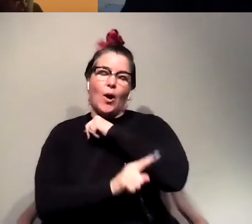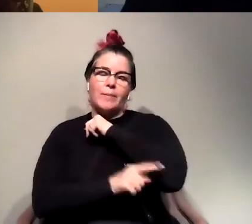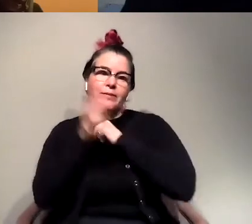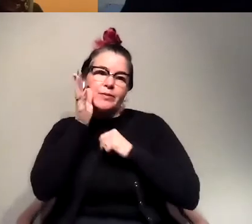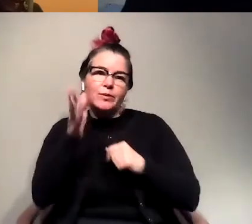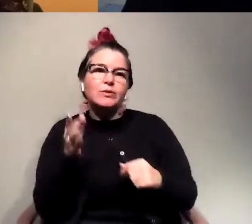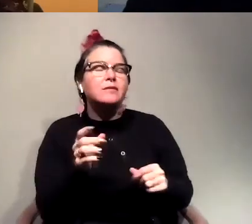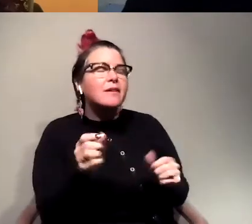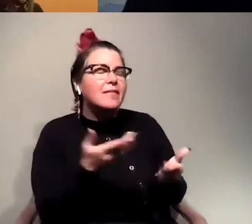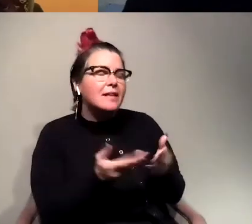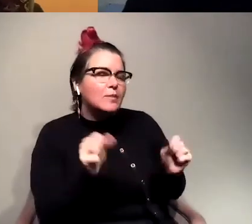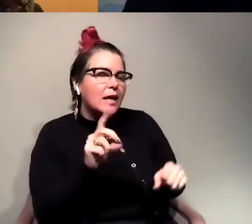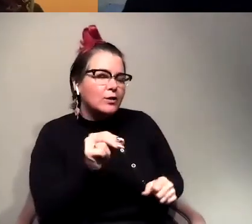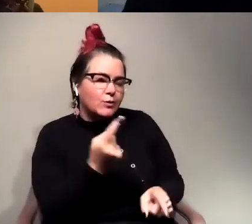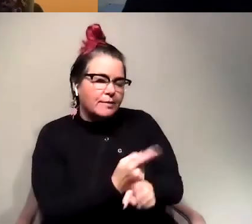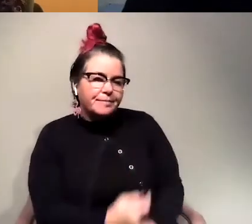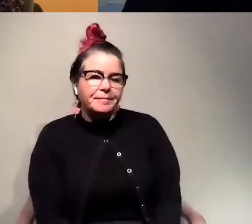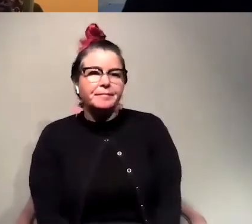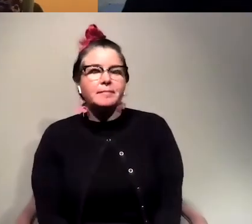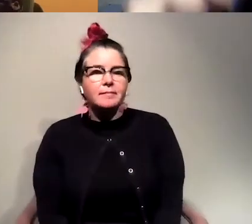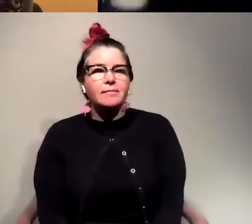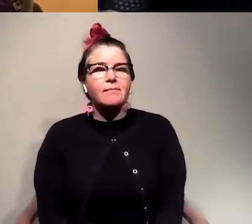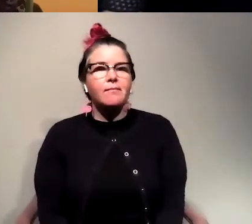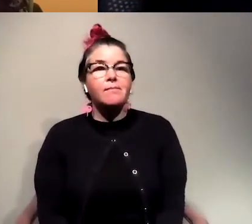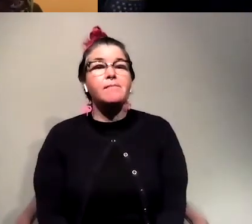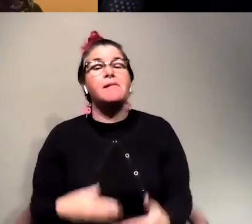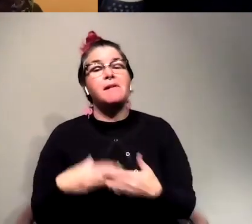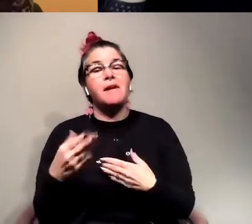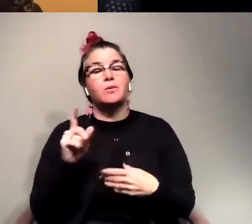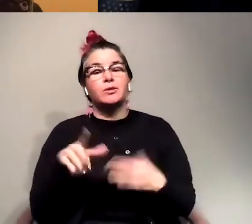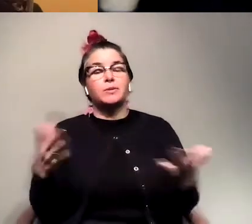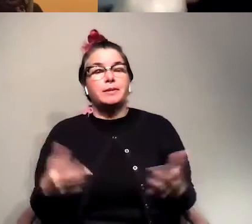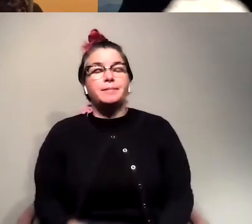things we can do. Yes, that's good. That's good. The next question